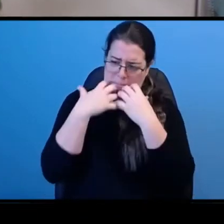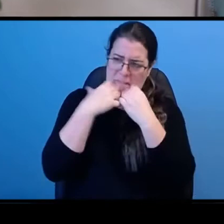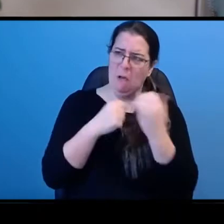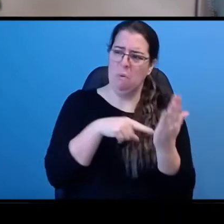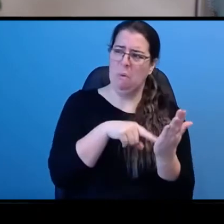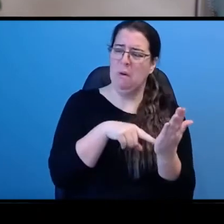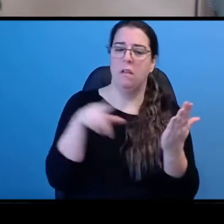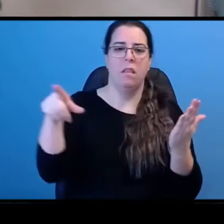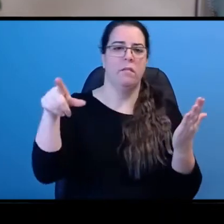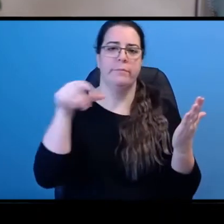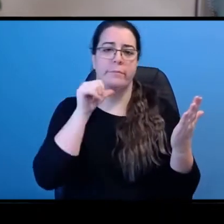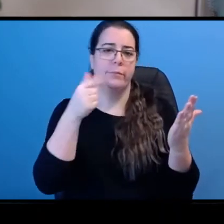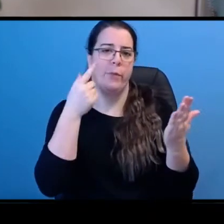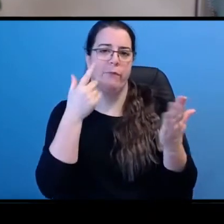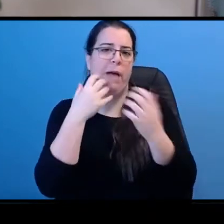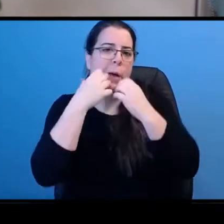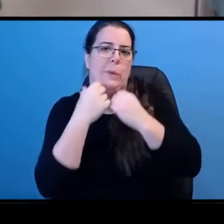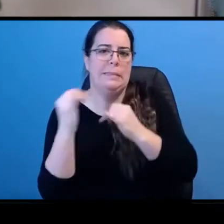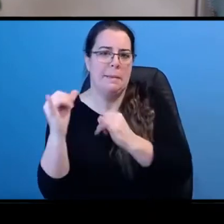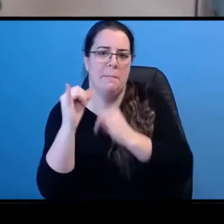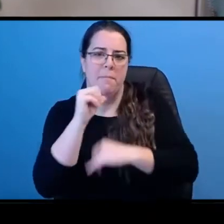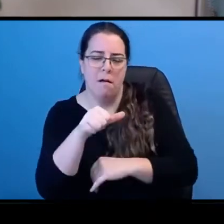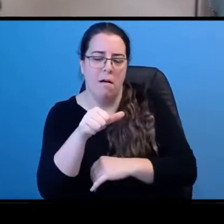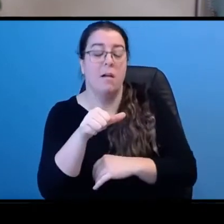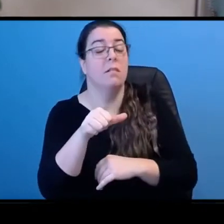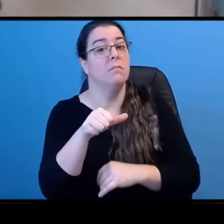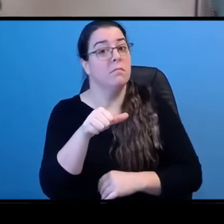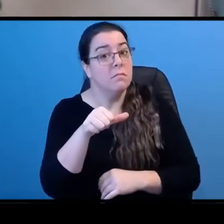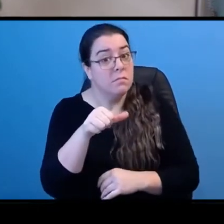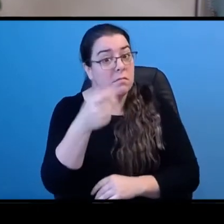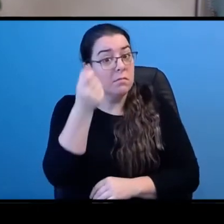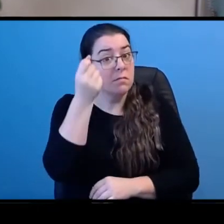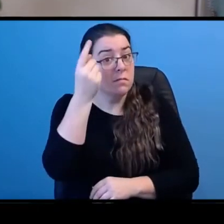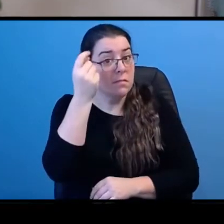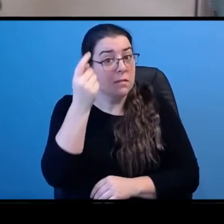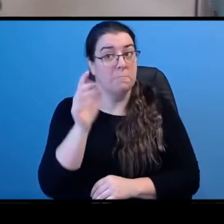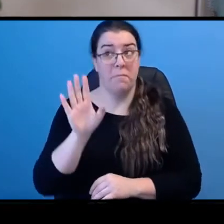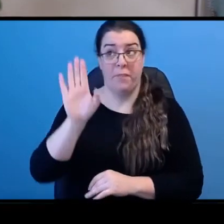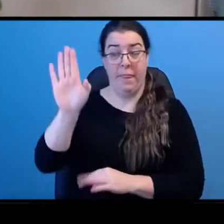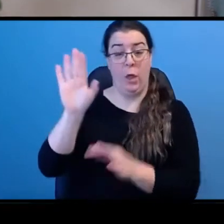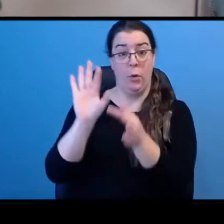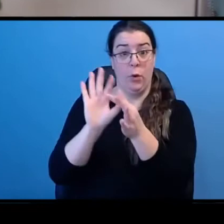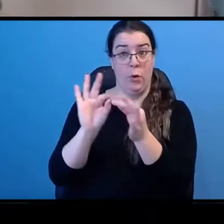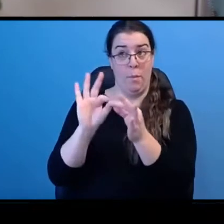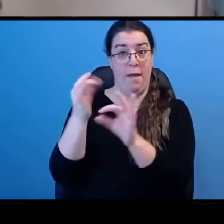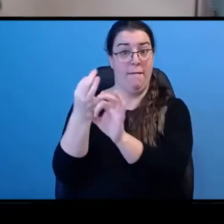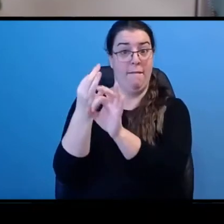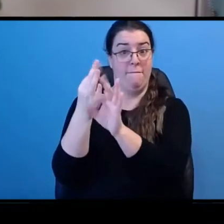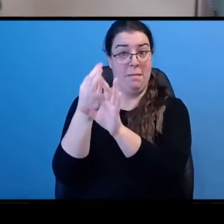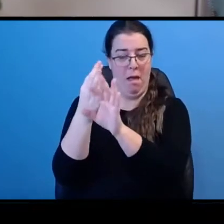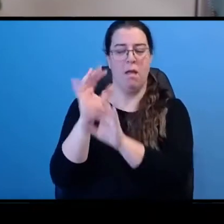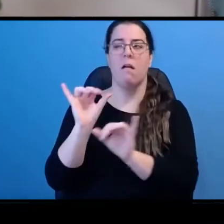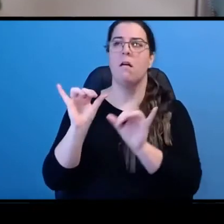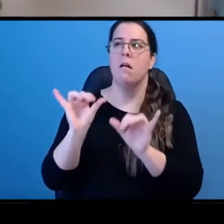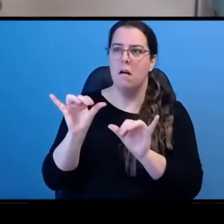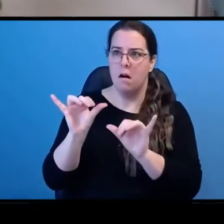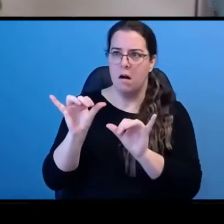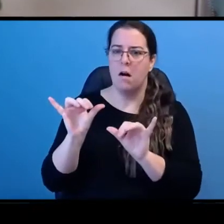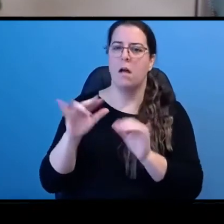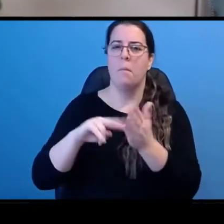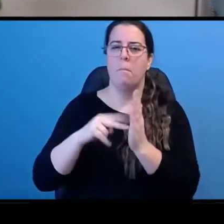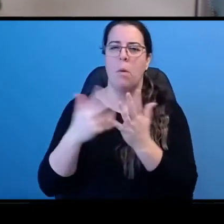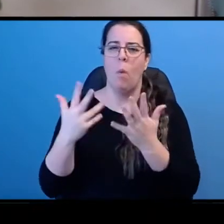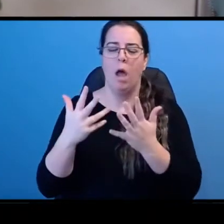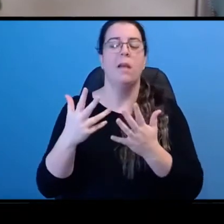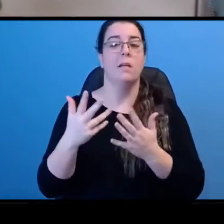feedback, but what you should hear in that feedback is that in that section of the grant, you didn't do the best